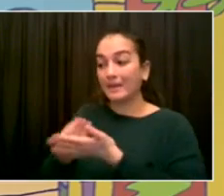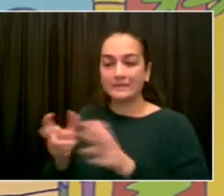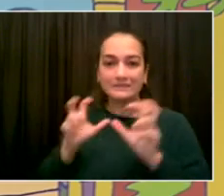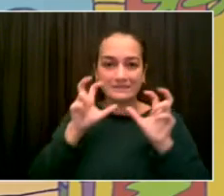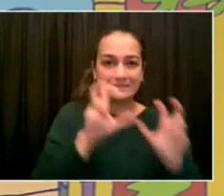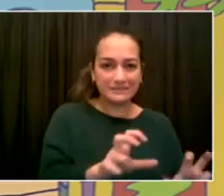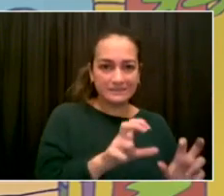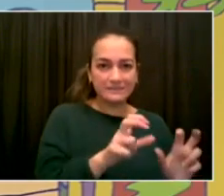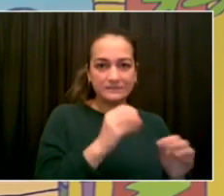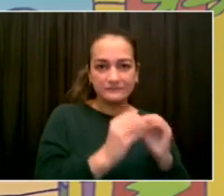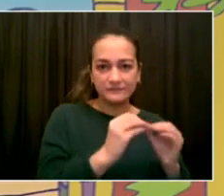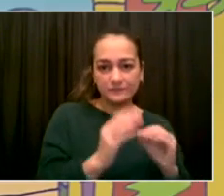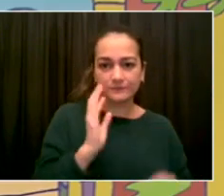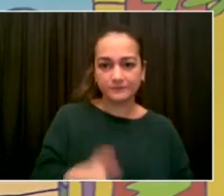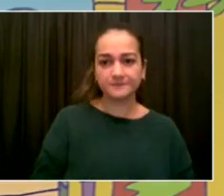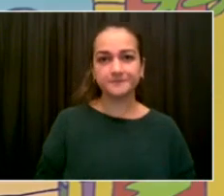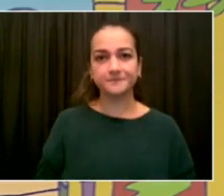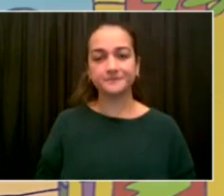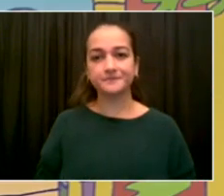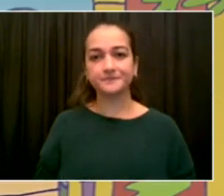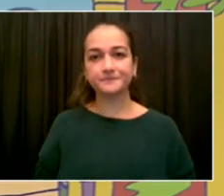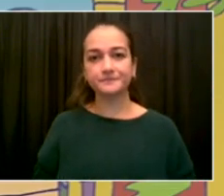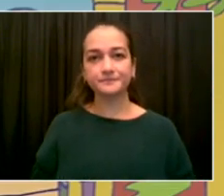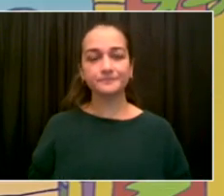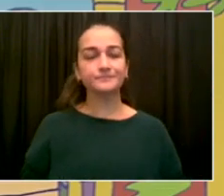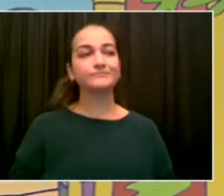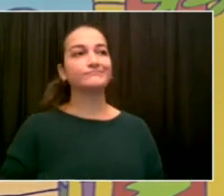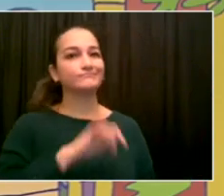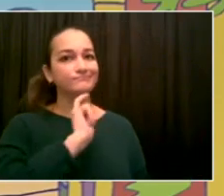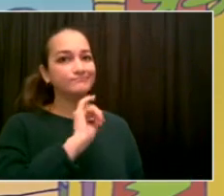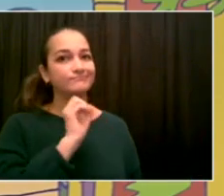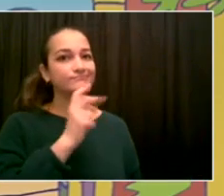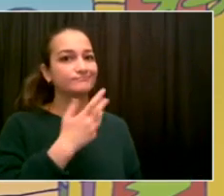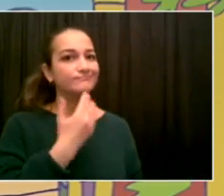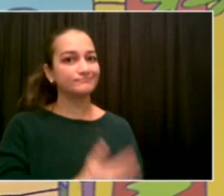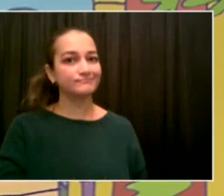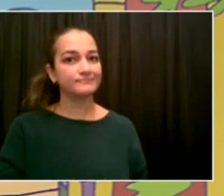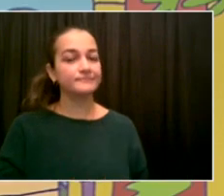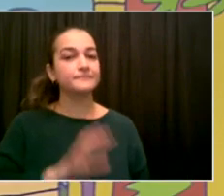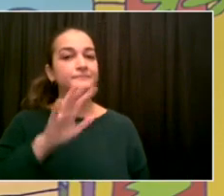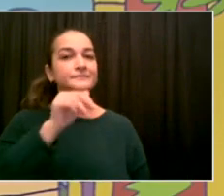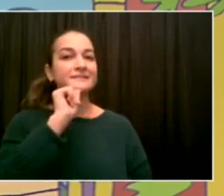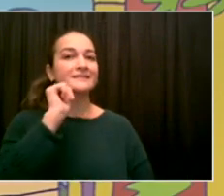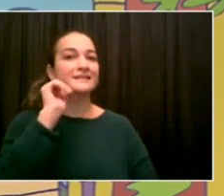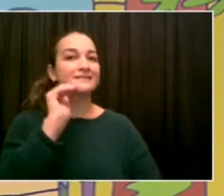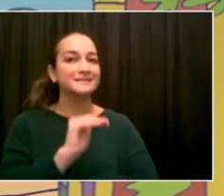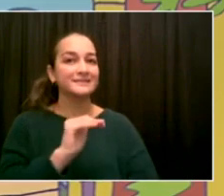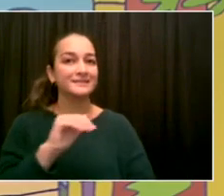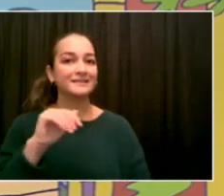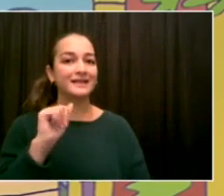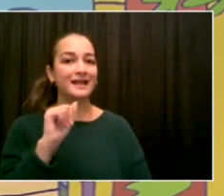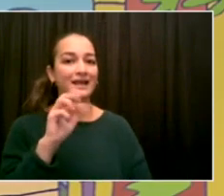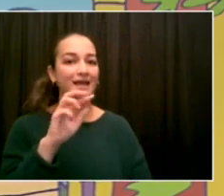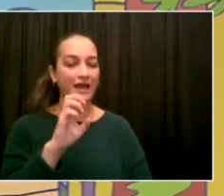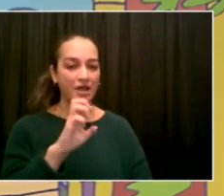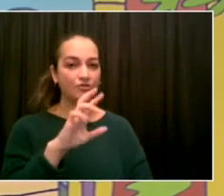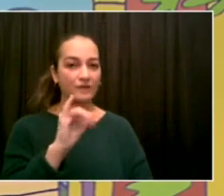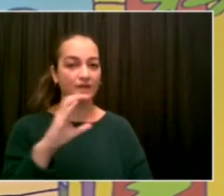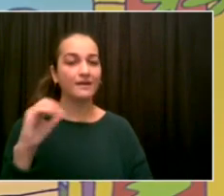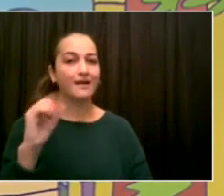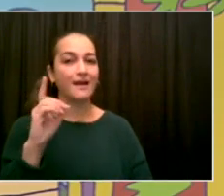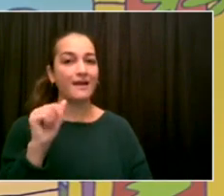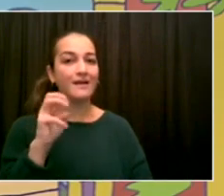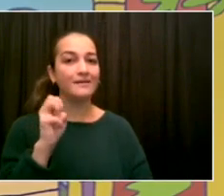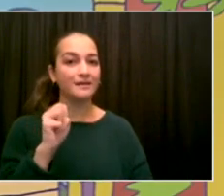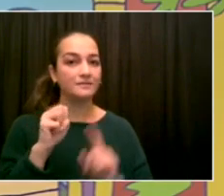And then, thank you. And then last night, Adam said that shelters, homeless shelters, are very expensive to run and asked why not put the money into